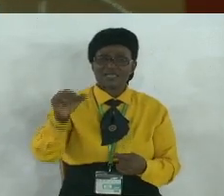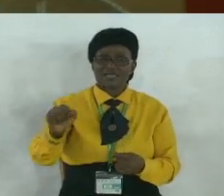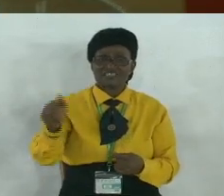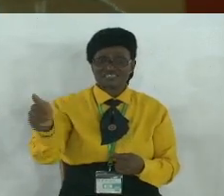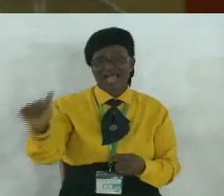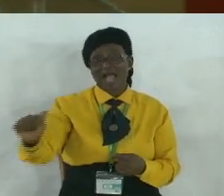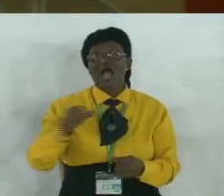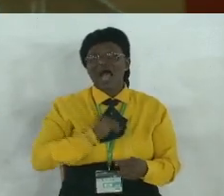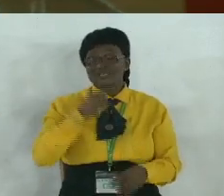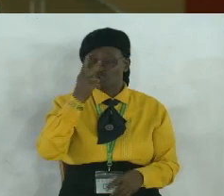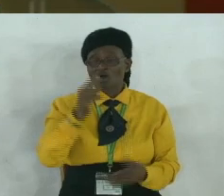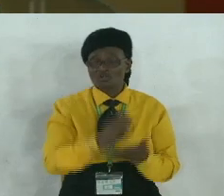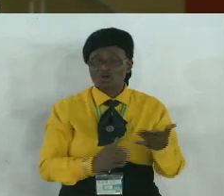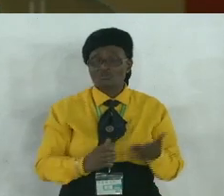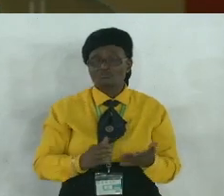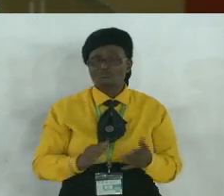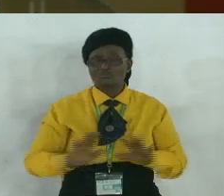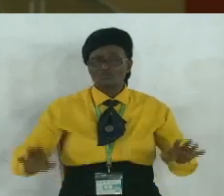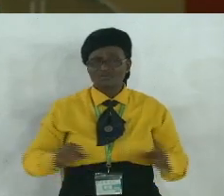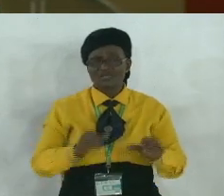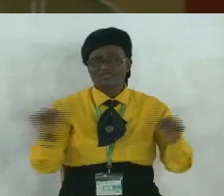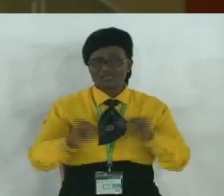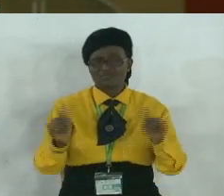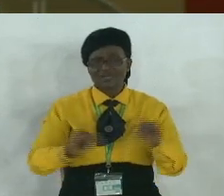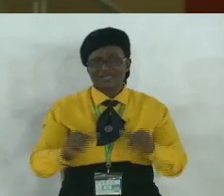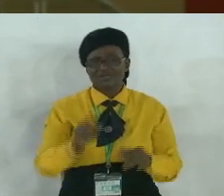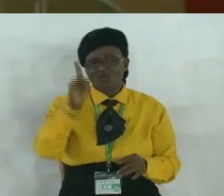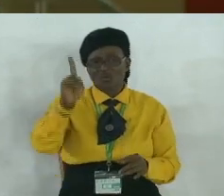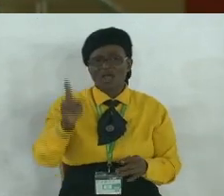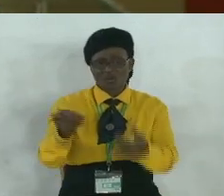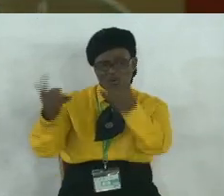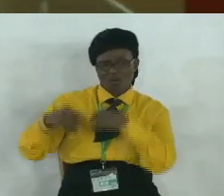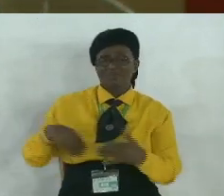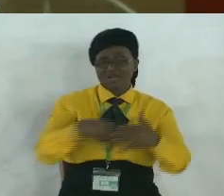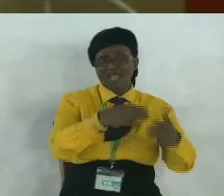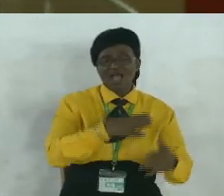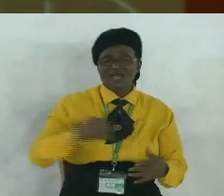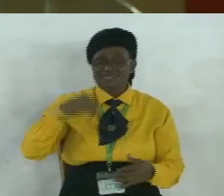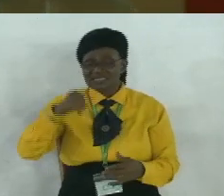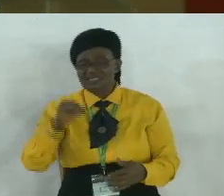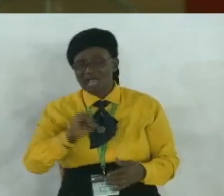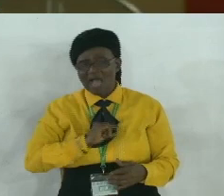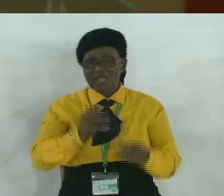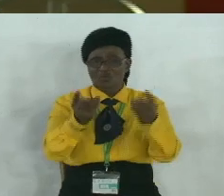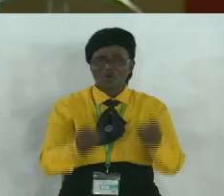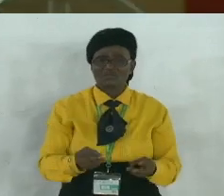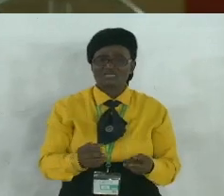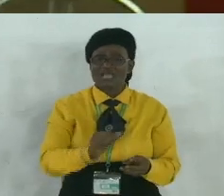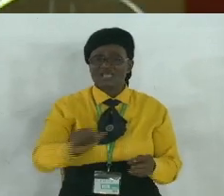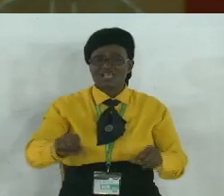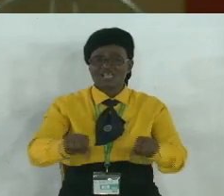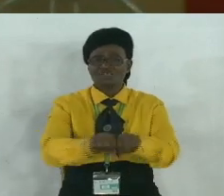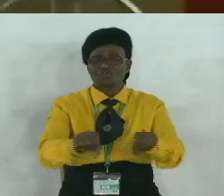playing, and one of them came to me and said, I want a pair of shoes